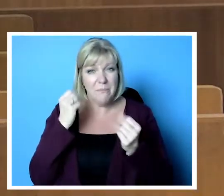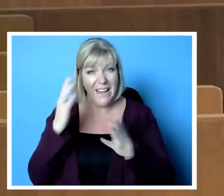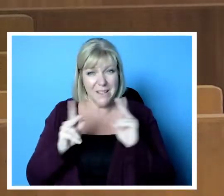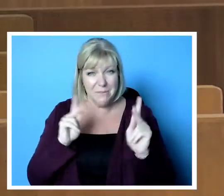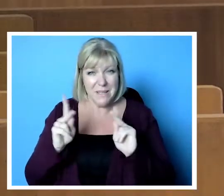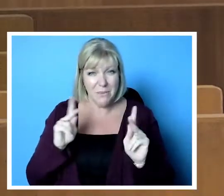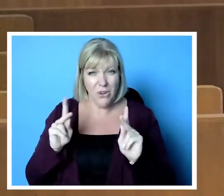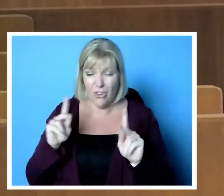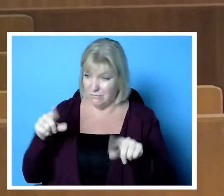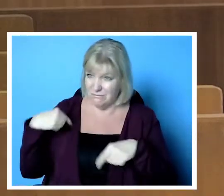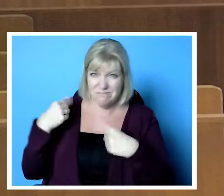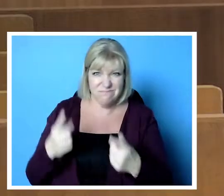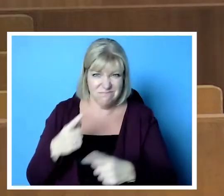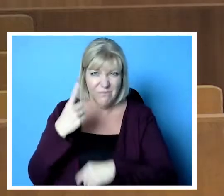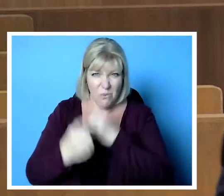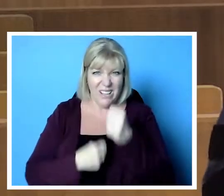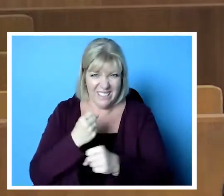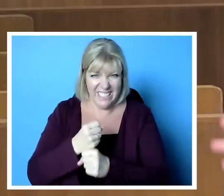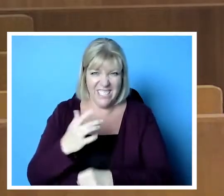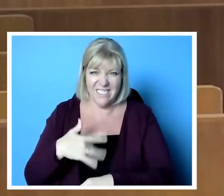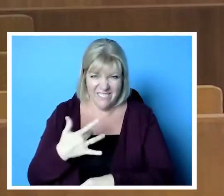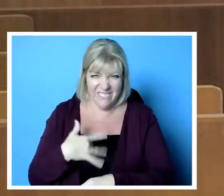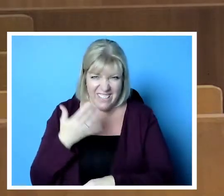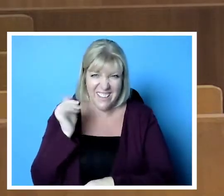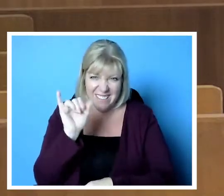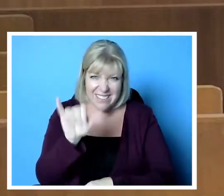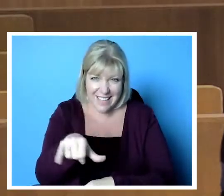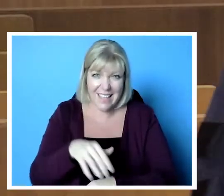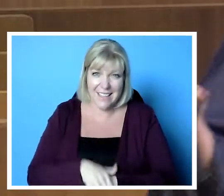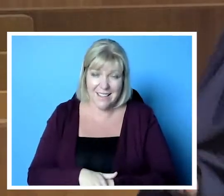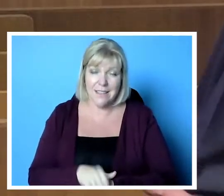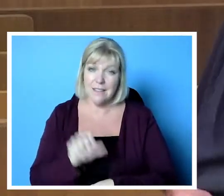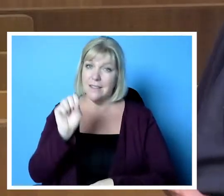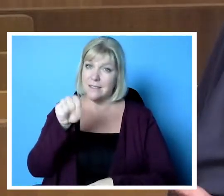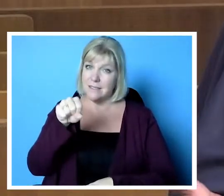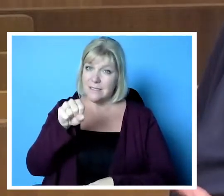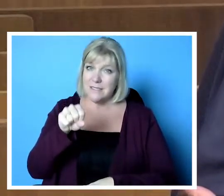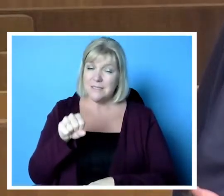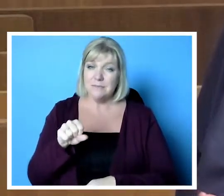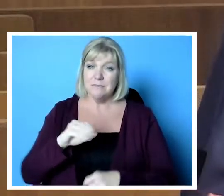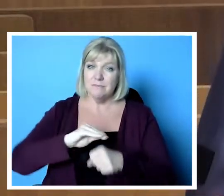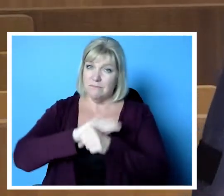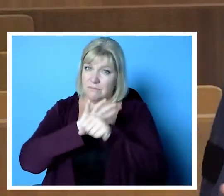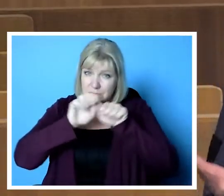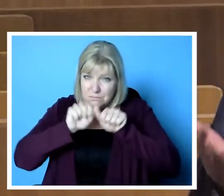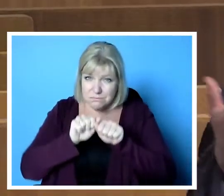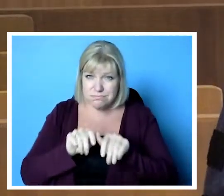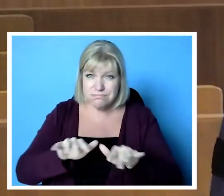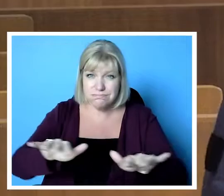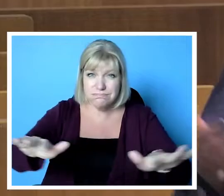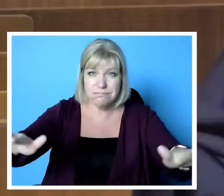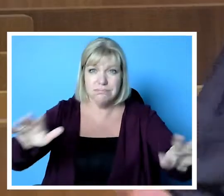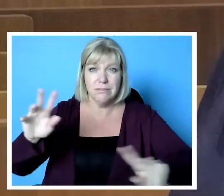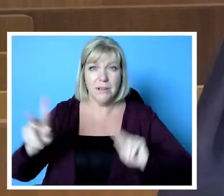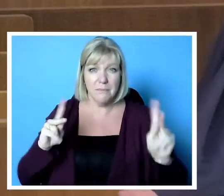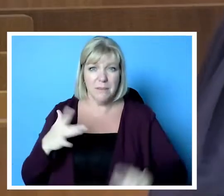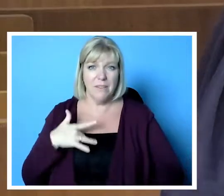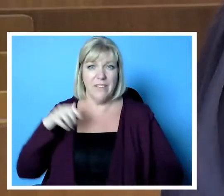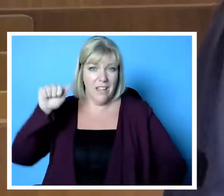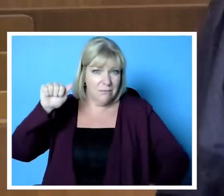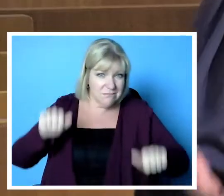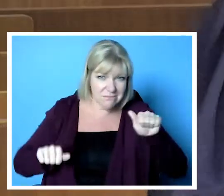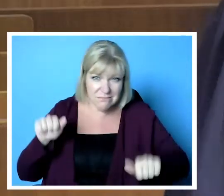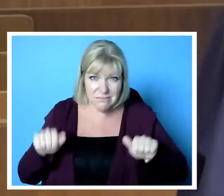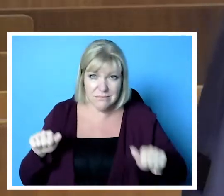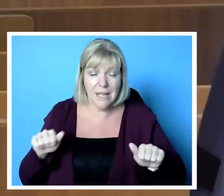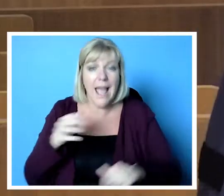been one of these times. Yes, the pandemic brought all of this uncertainty into our world, but also our lives have gone